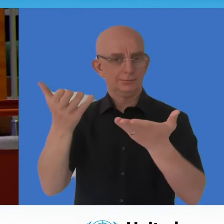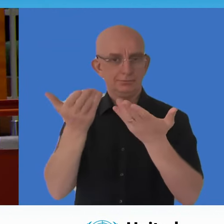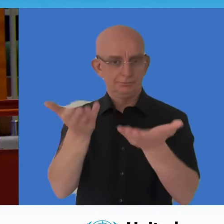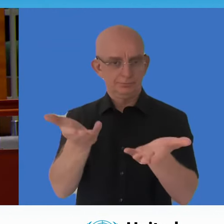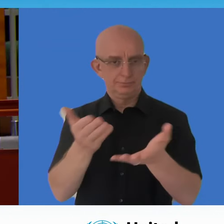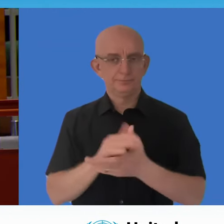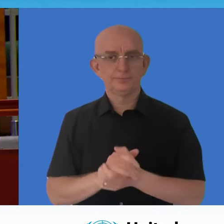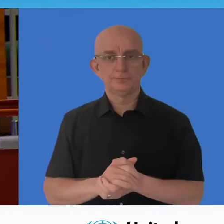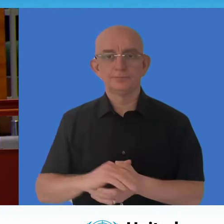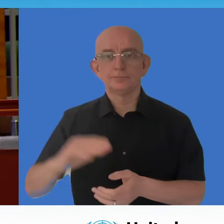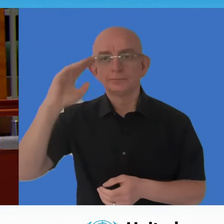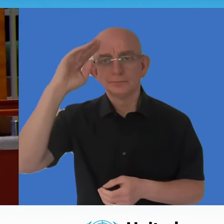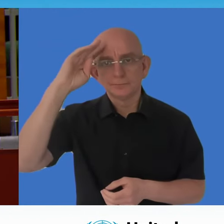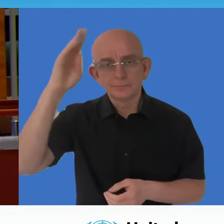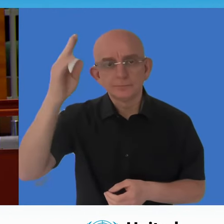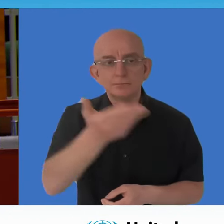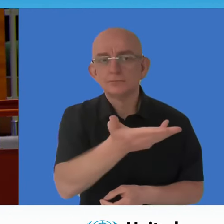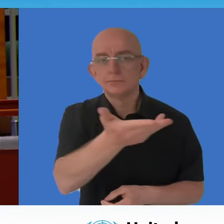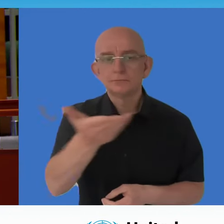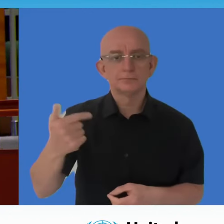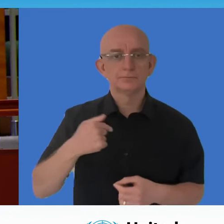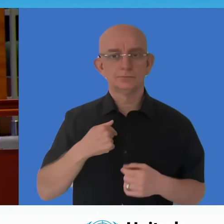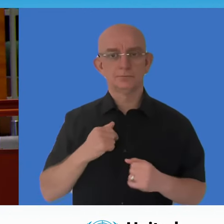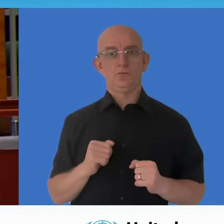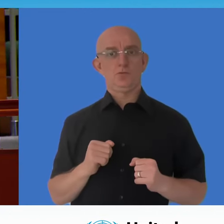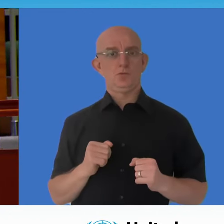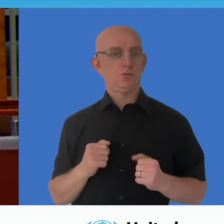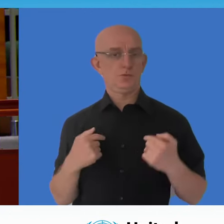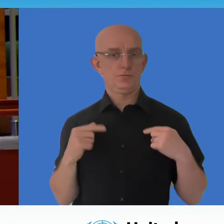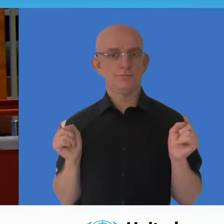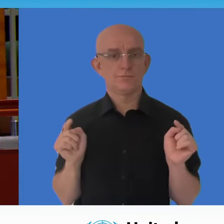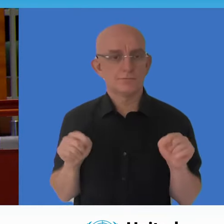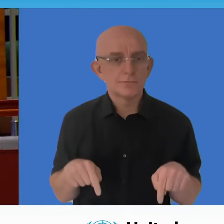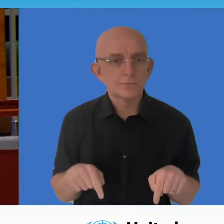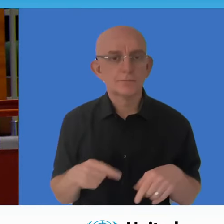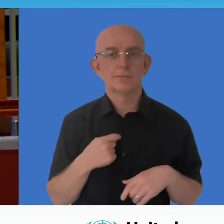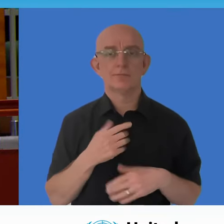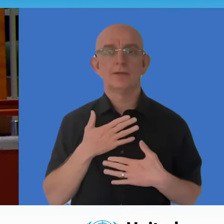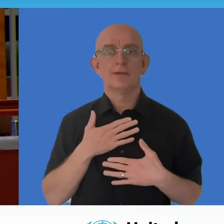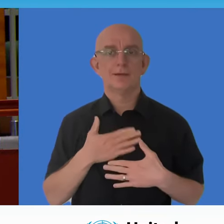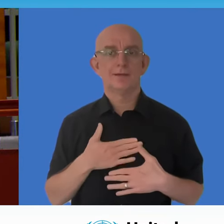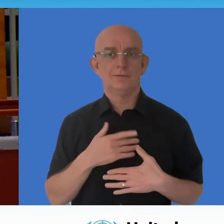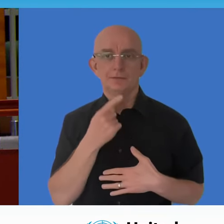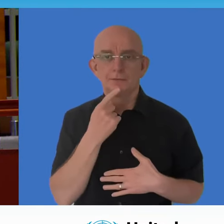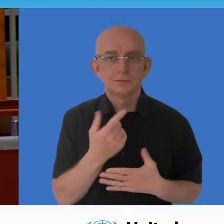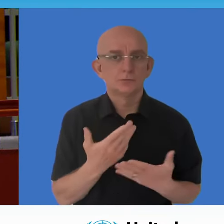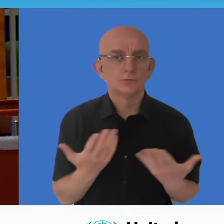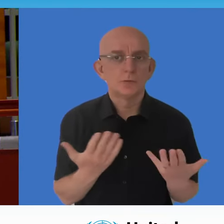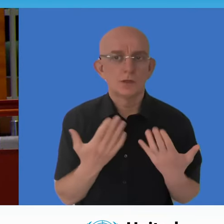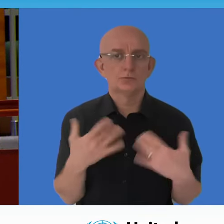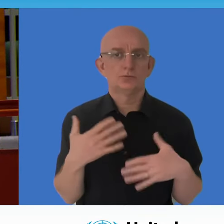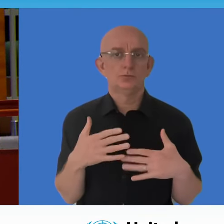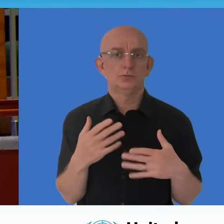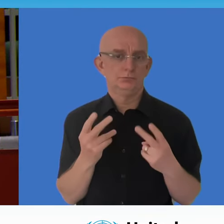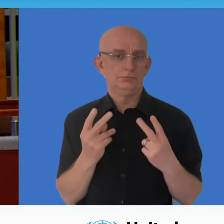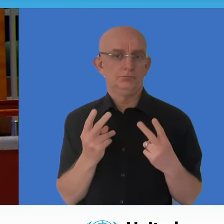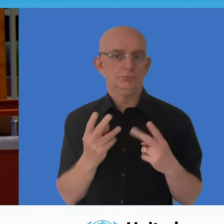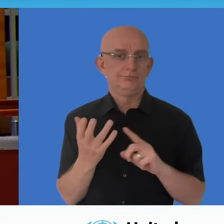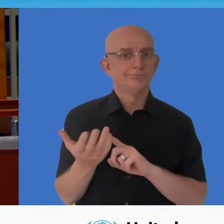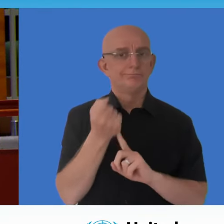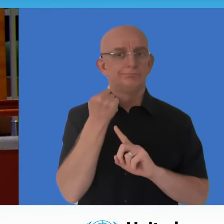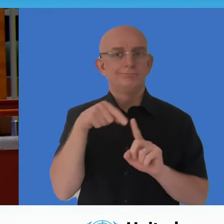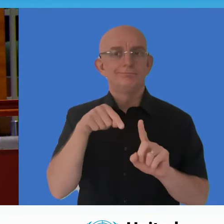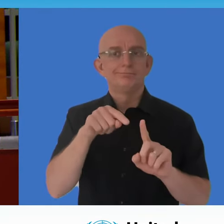Agenda 2030, it's important that we focus on things that actually you can push us forward. And a lot of discussions have